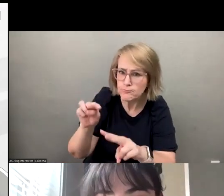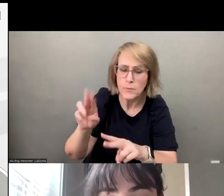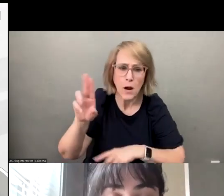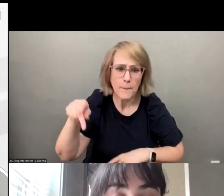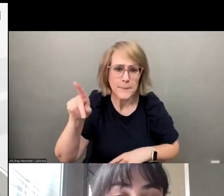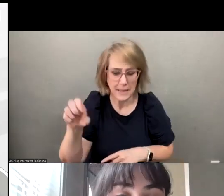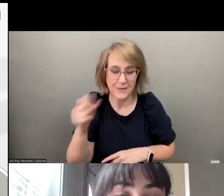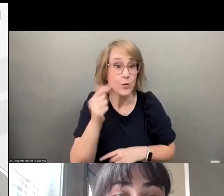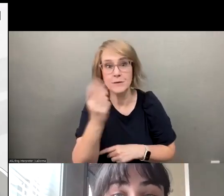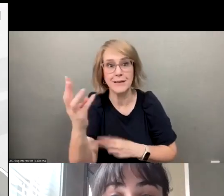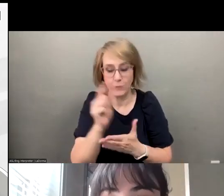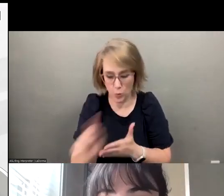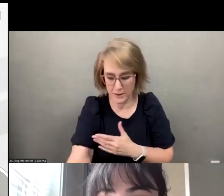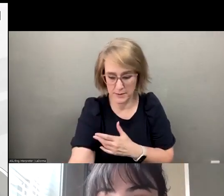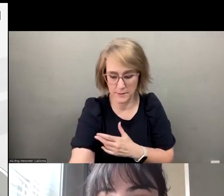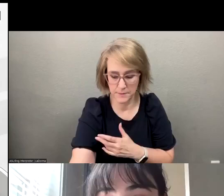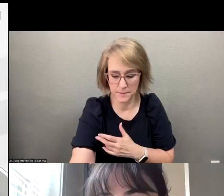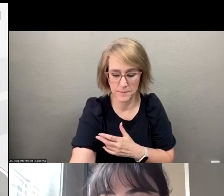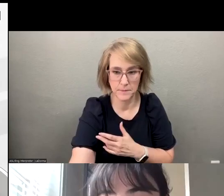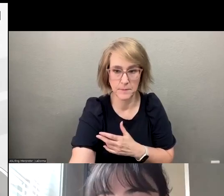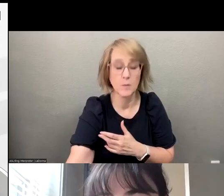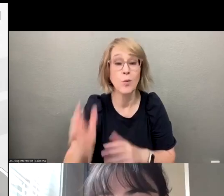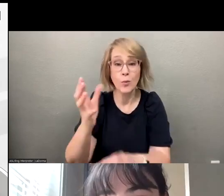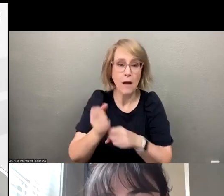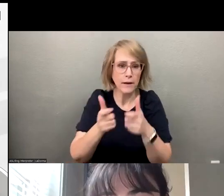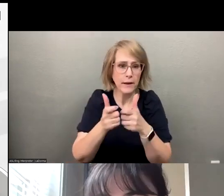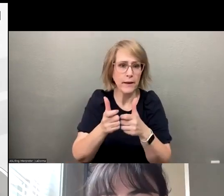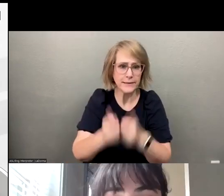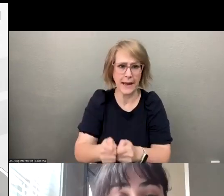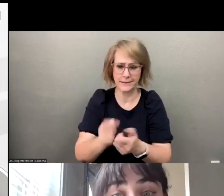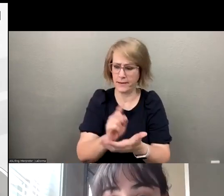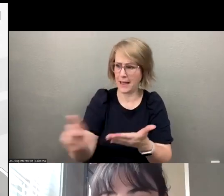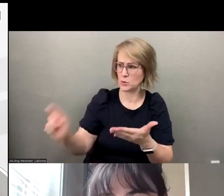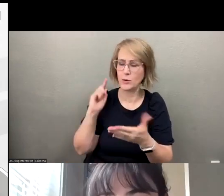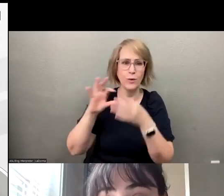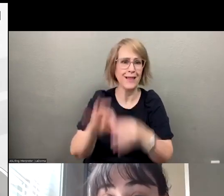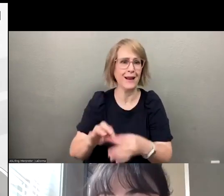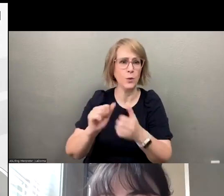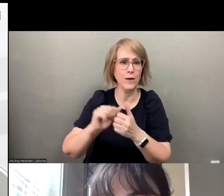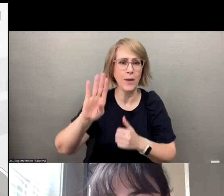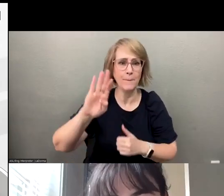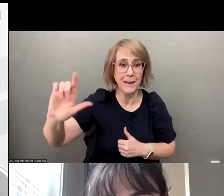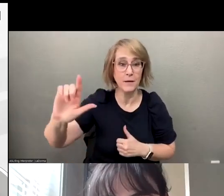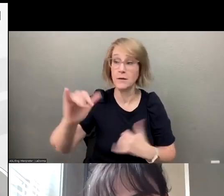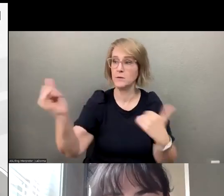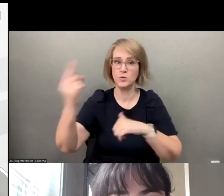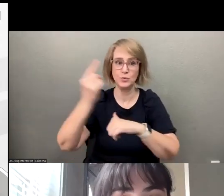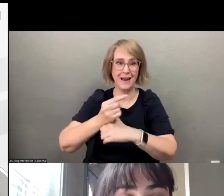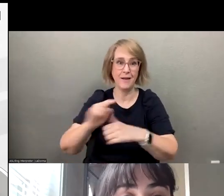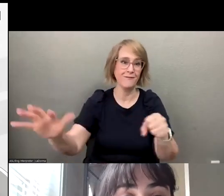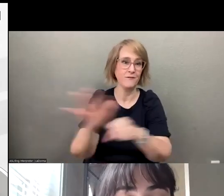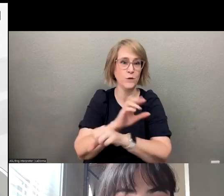few weeks. We did get some text for a bill last week, and this week we got a full report from the